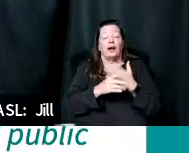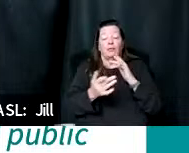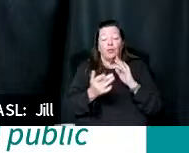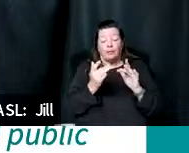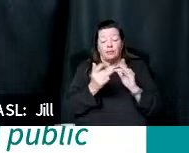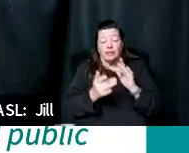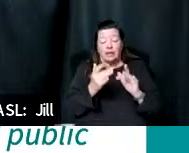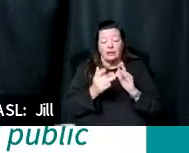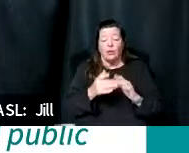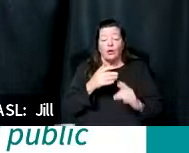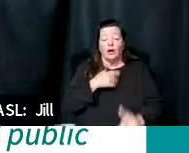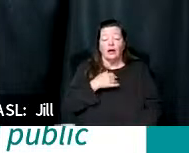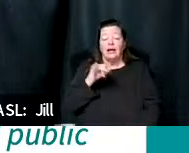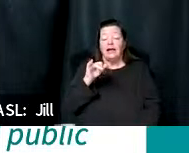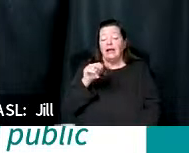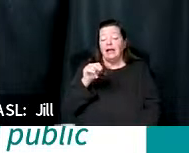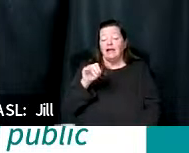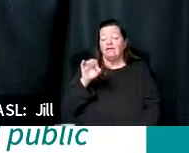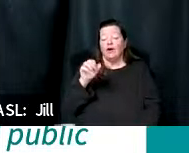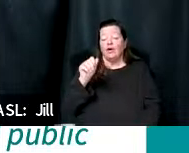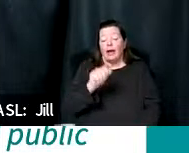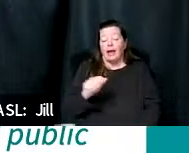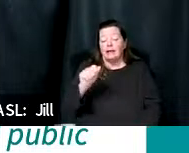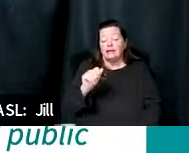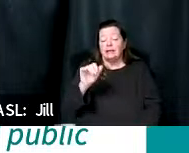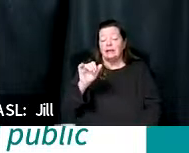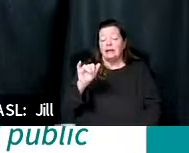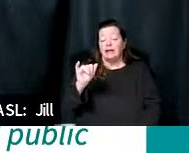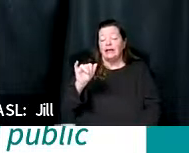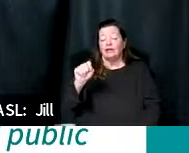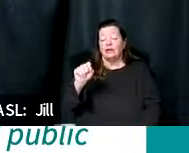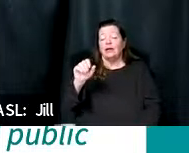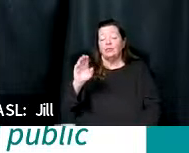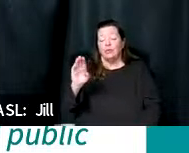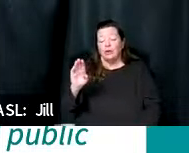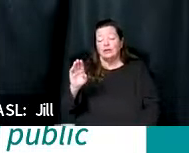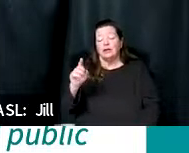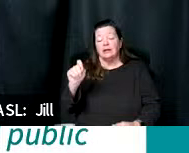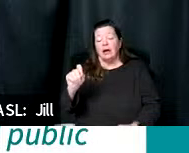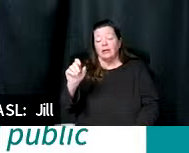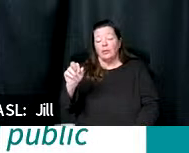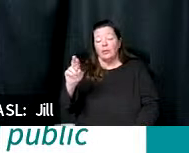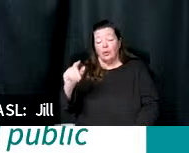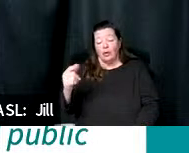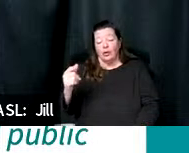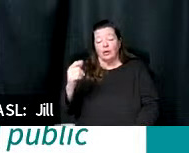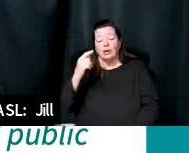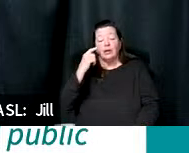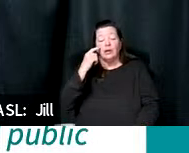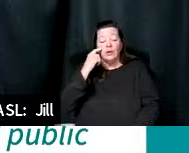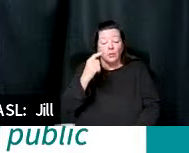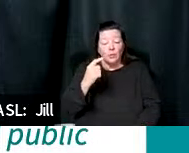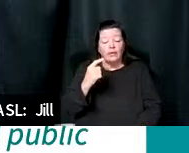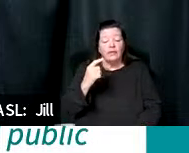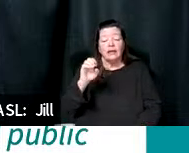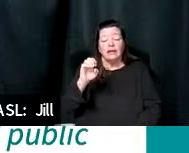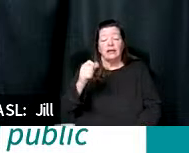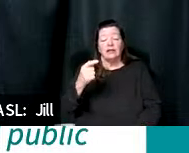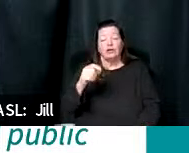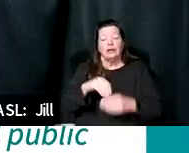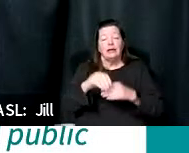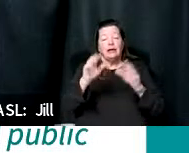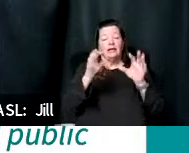to info@interstatebridge.org with ESG public comment in the subject line. We also have a toll-free line,